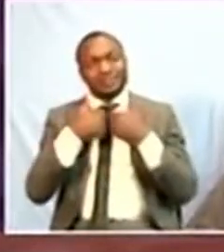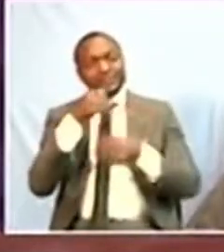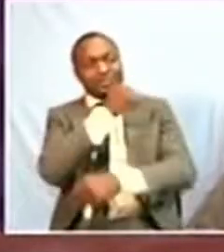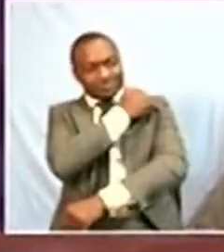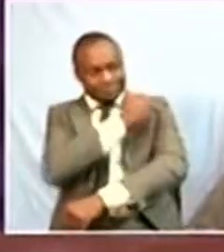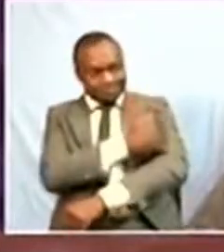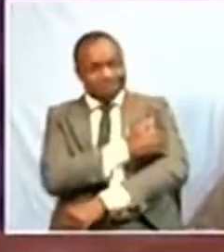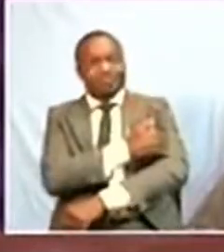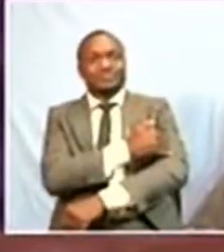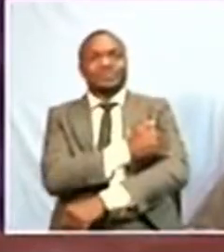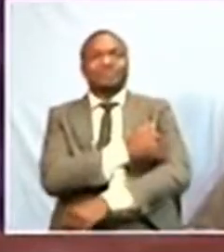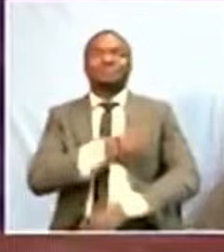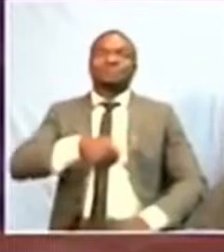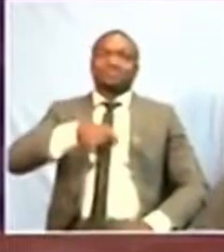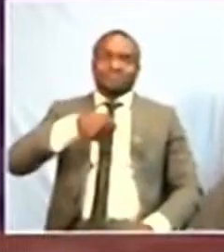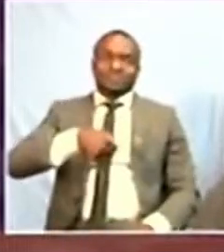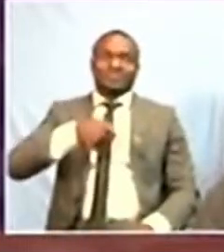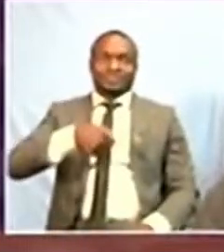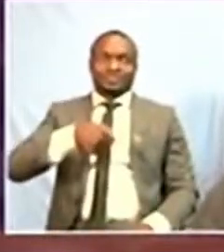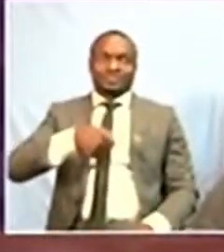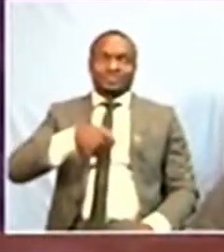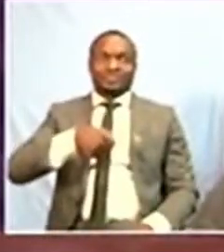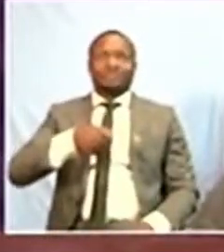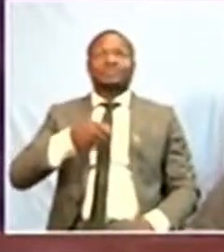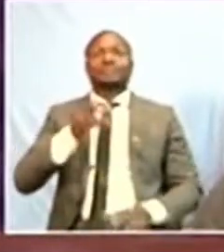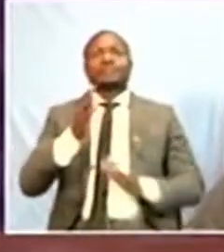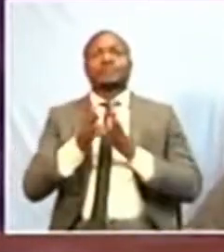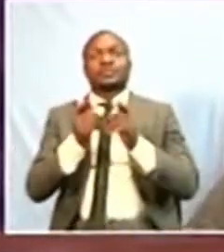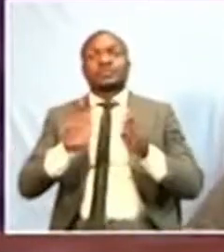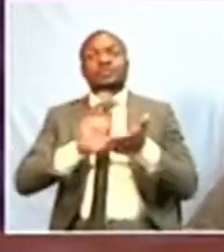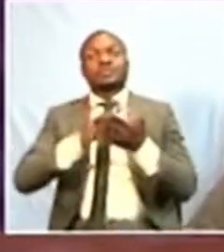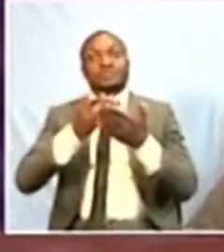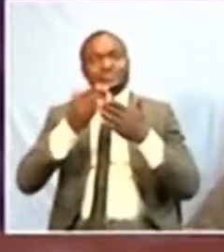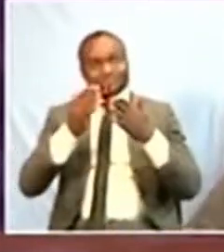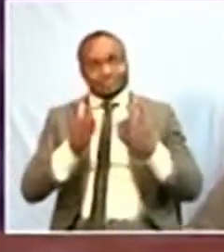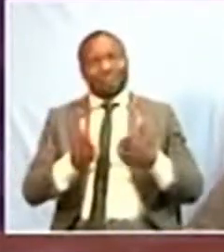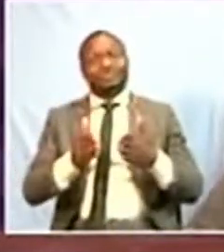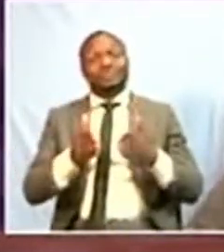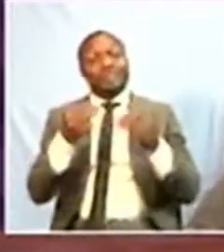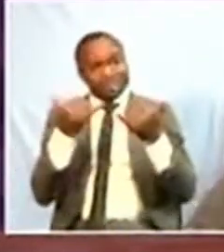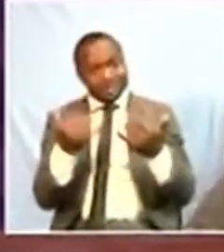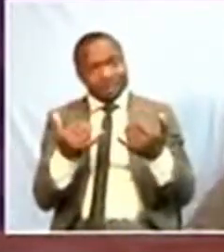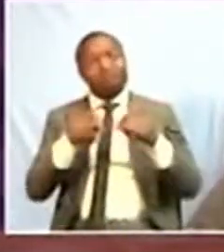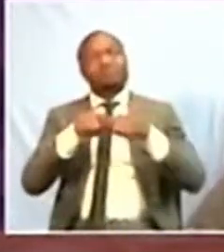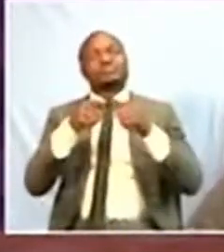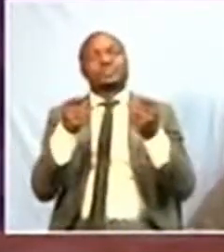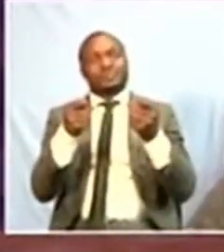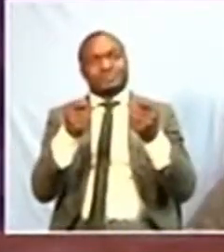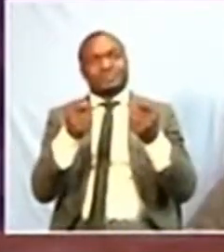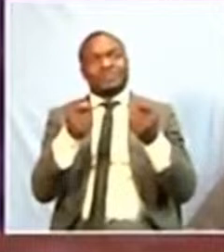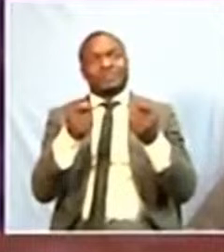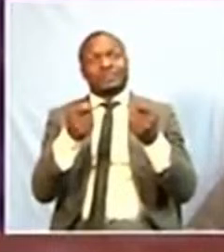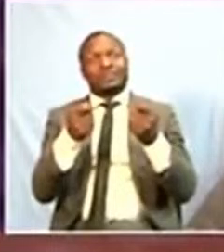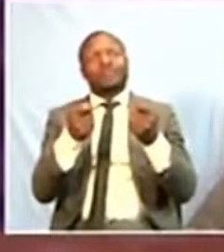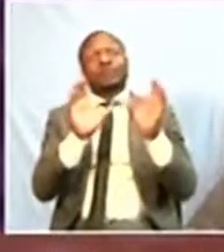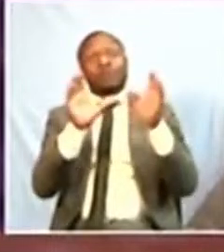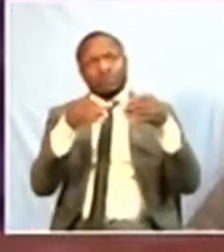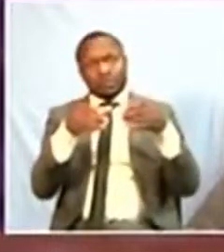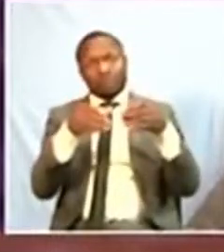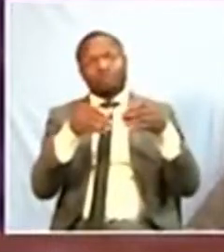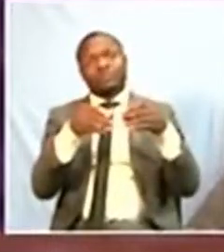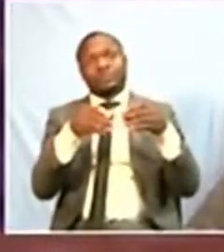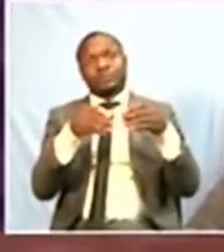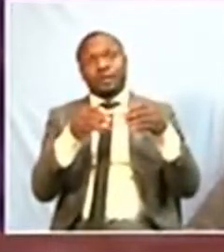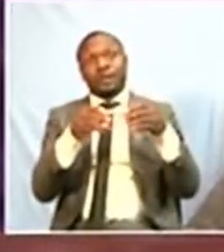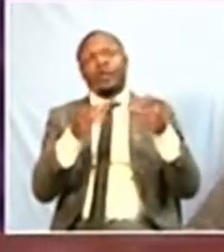Jason Manda and Chola Kaoma as the sign language interpreter. We'll now take a short break, and once the committee reconvenes for